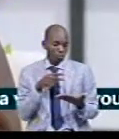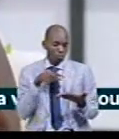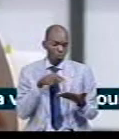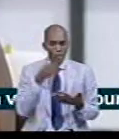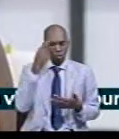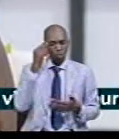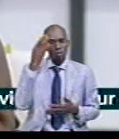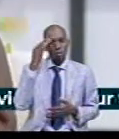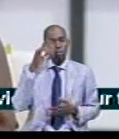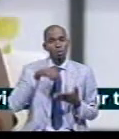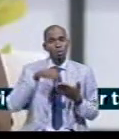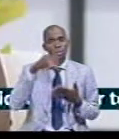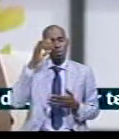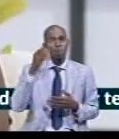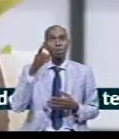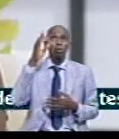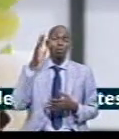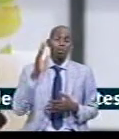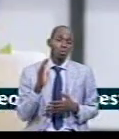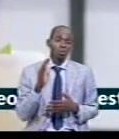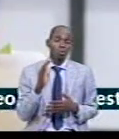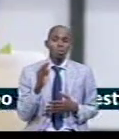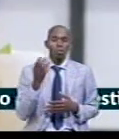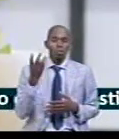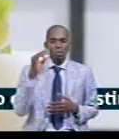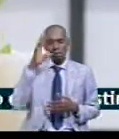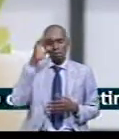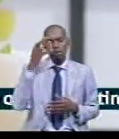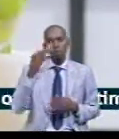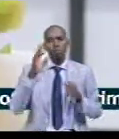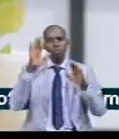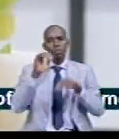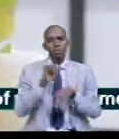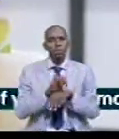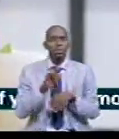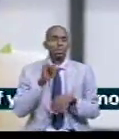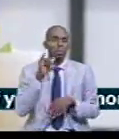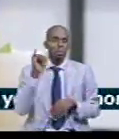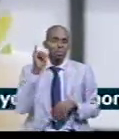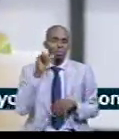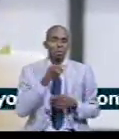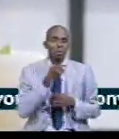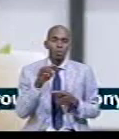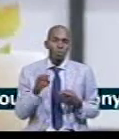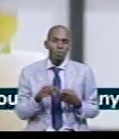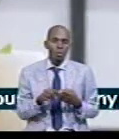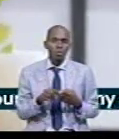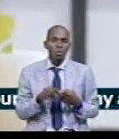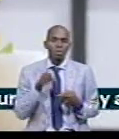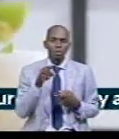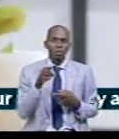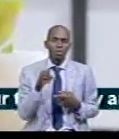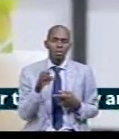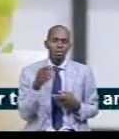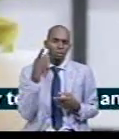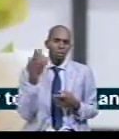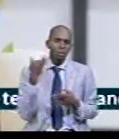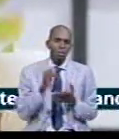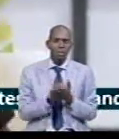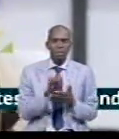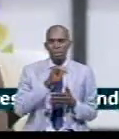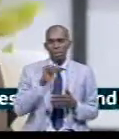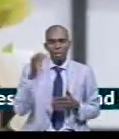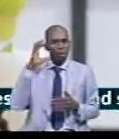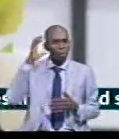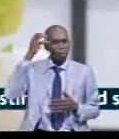miracle. So that was yesterday when I was selling, the madman was running after me with a stick. Ah, what is wrong? When I